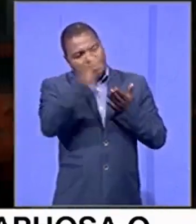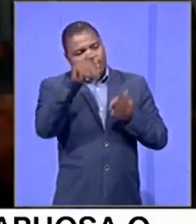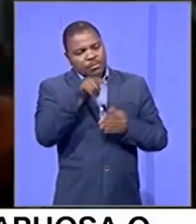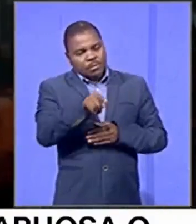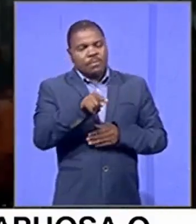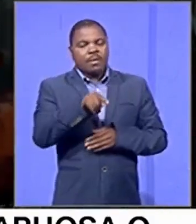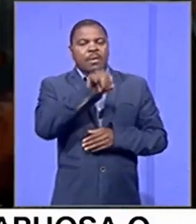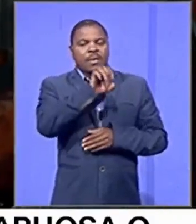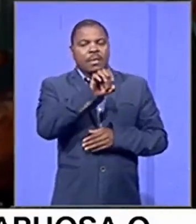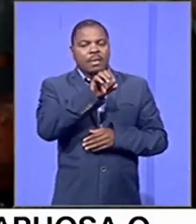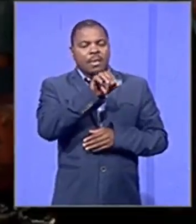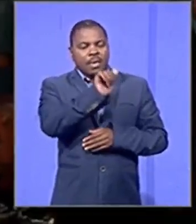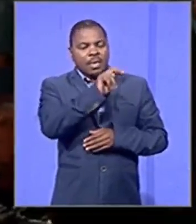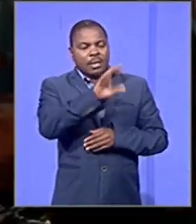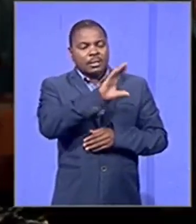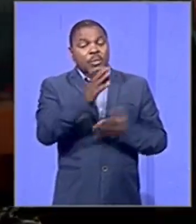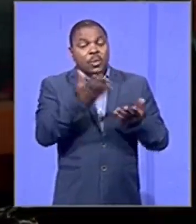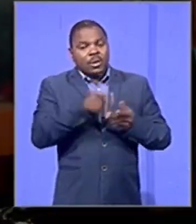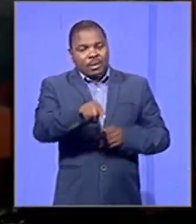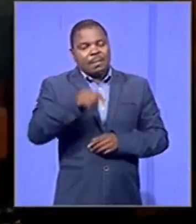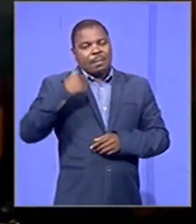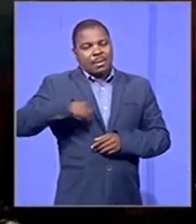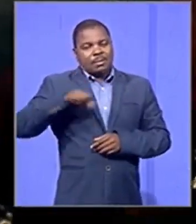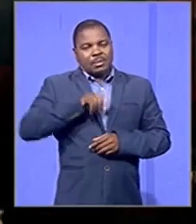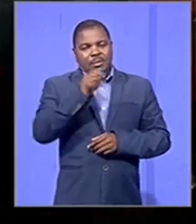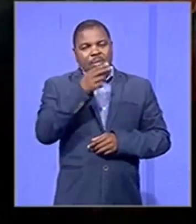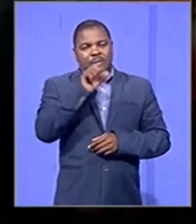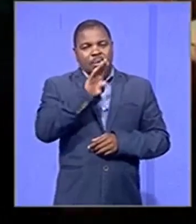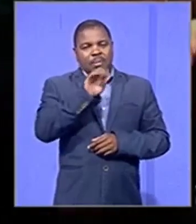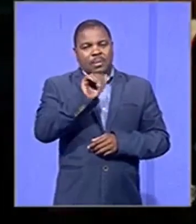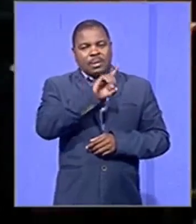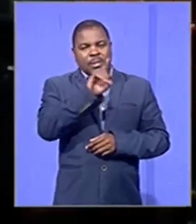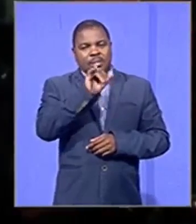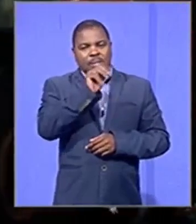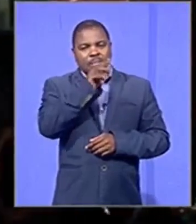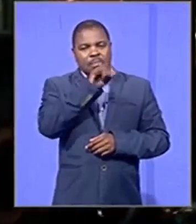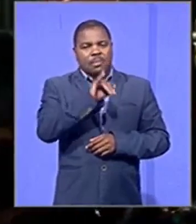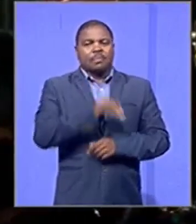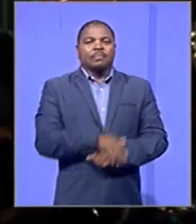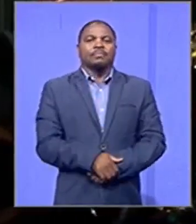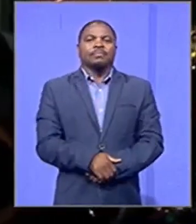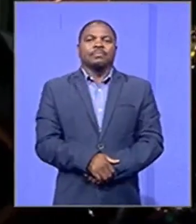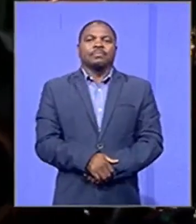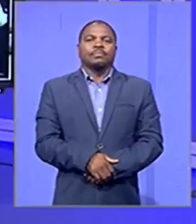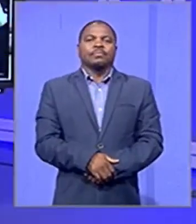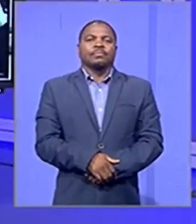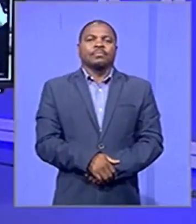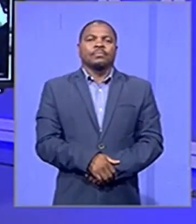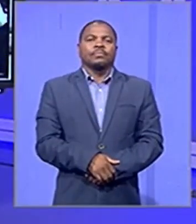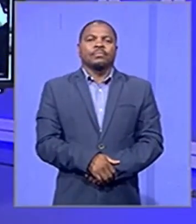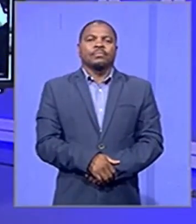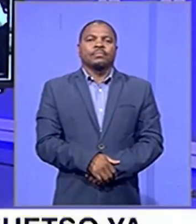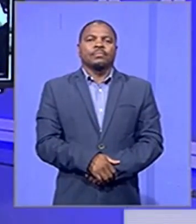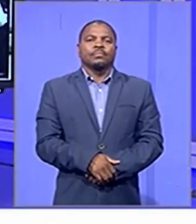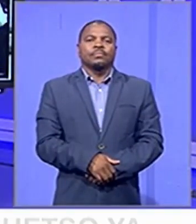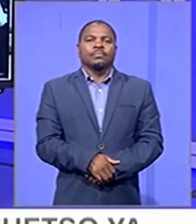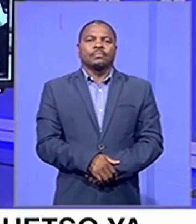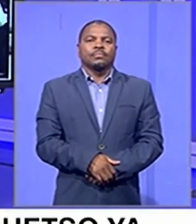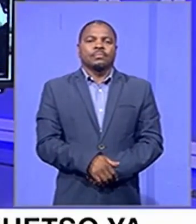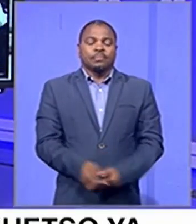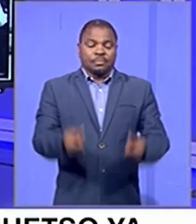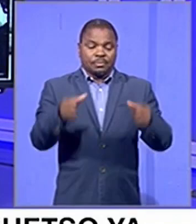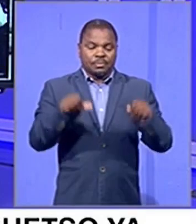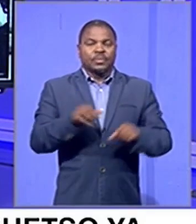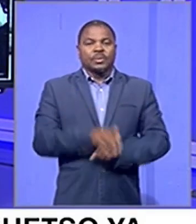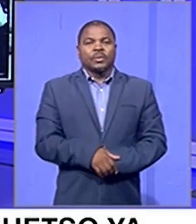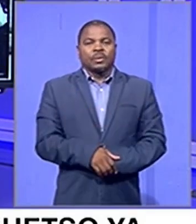masepaleng wa Thaba Zimbi. Na ke go ketšo motao wa ditaba tša SABC Northern. ka o le